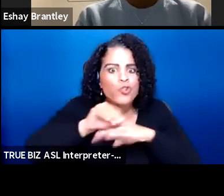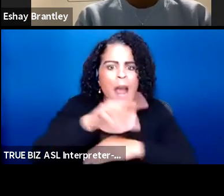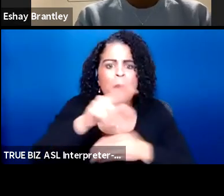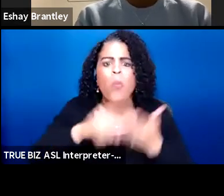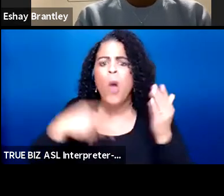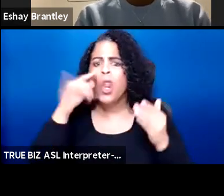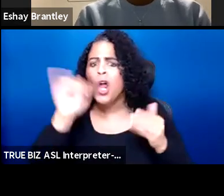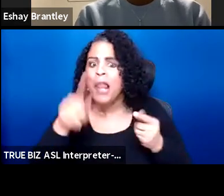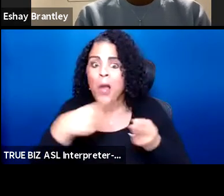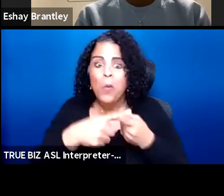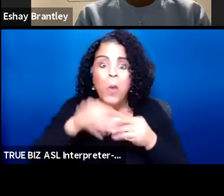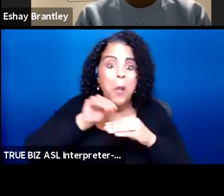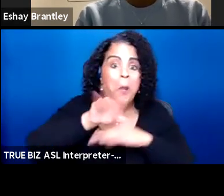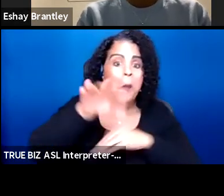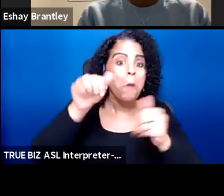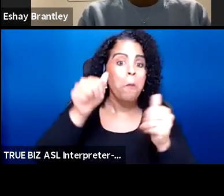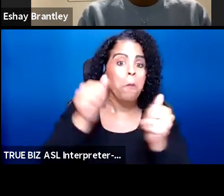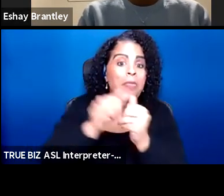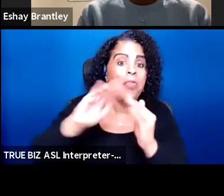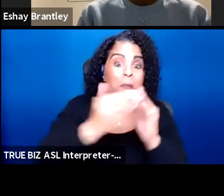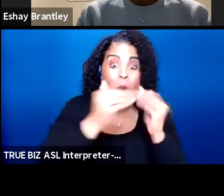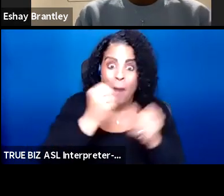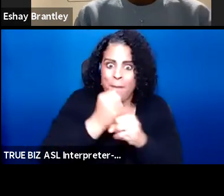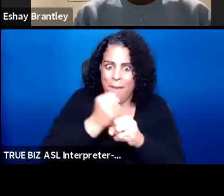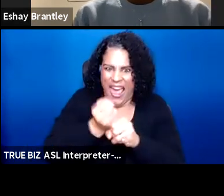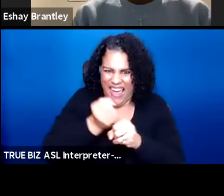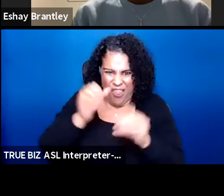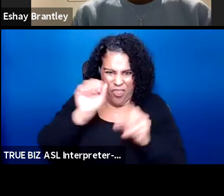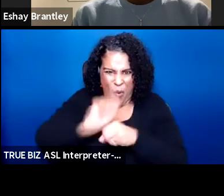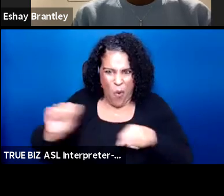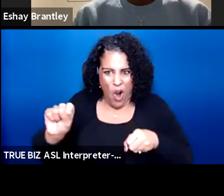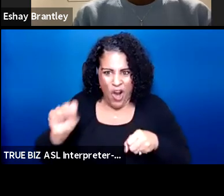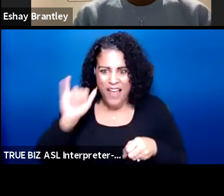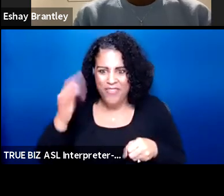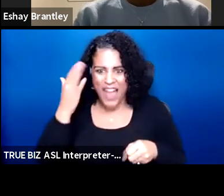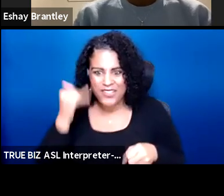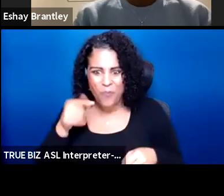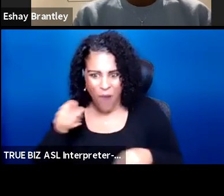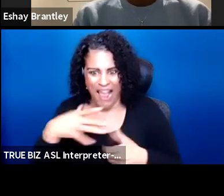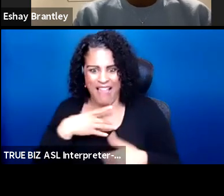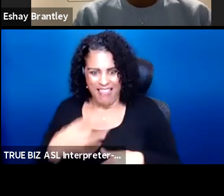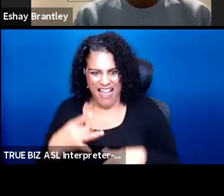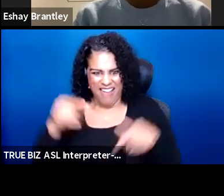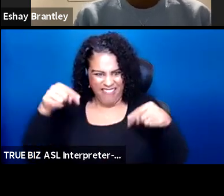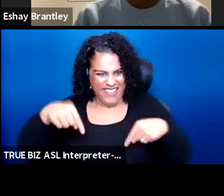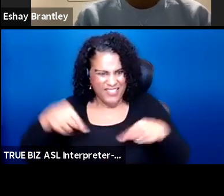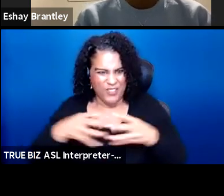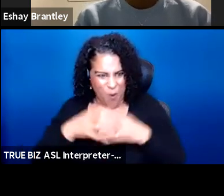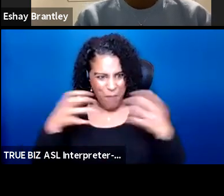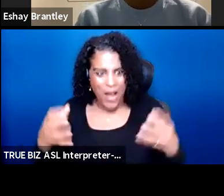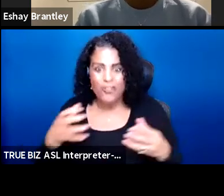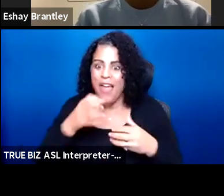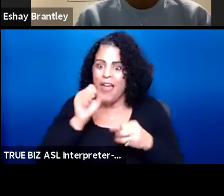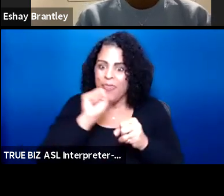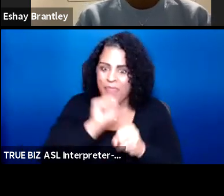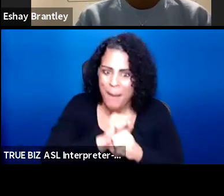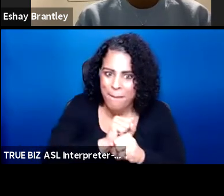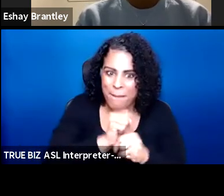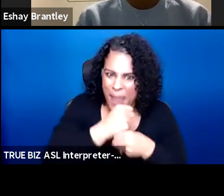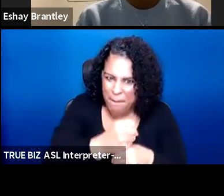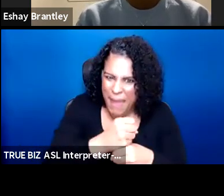even make work with community, right? Which is why I love Teada so much, because they make work for and with, and it's by